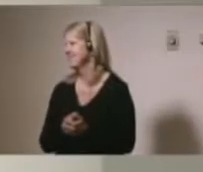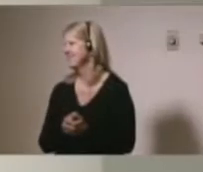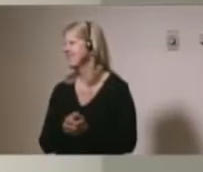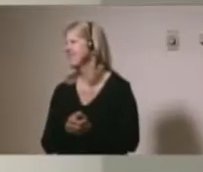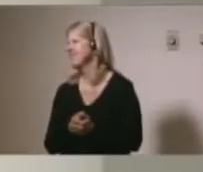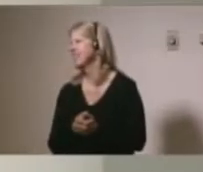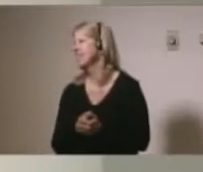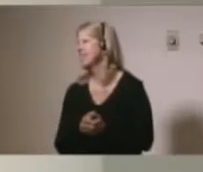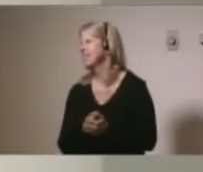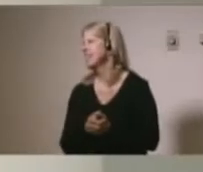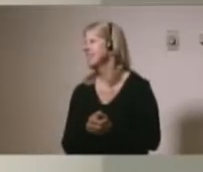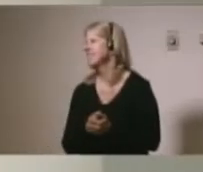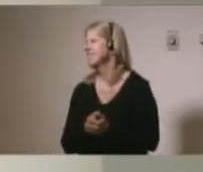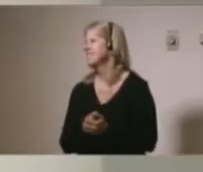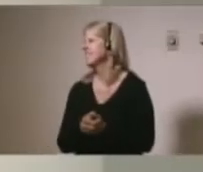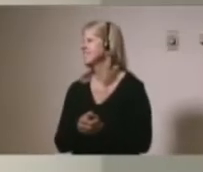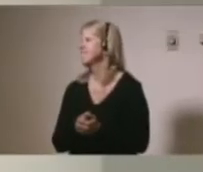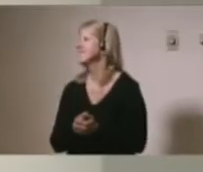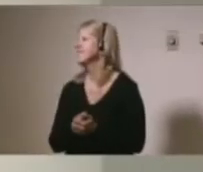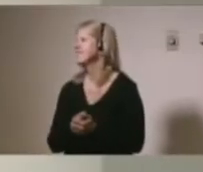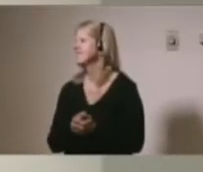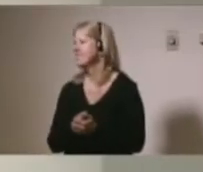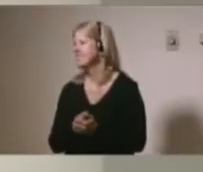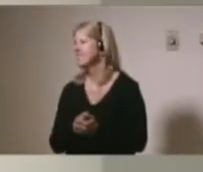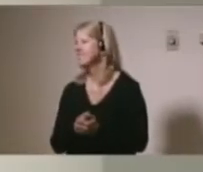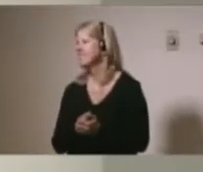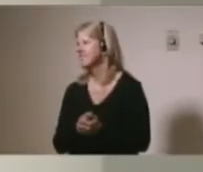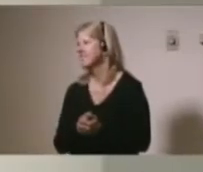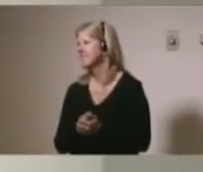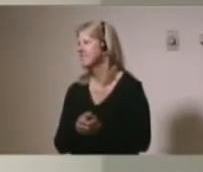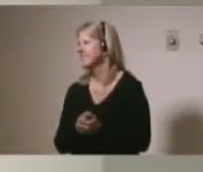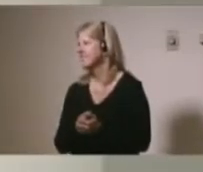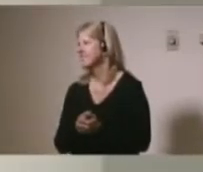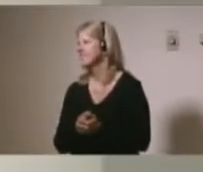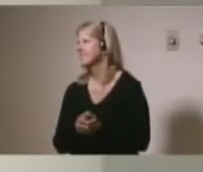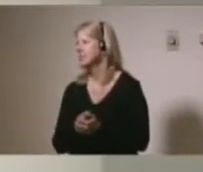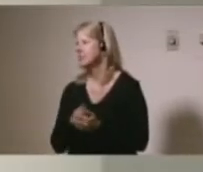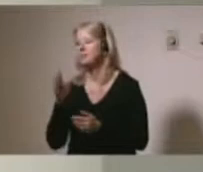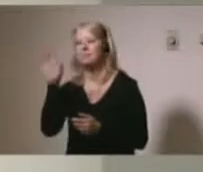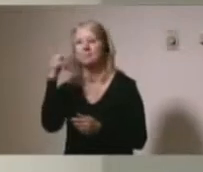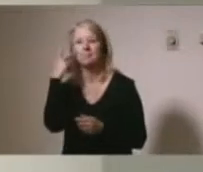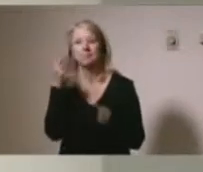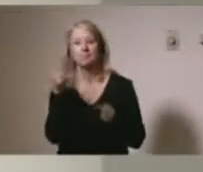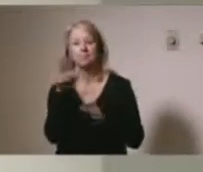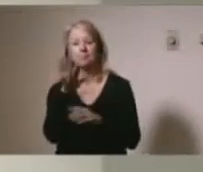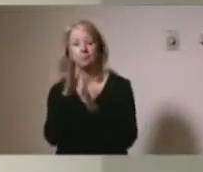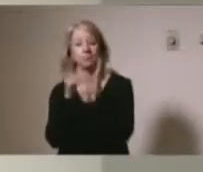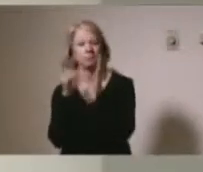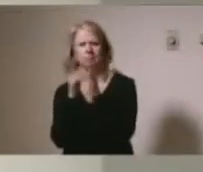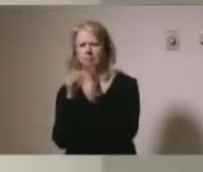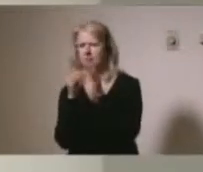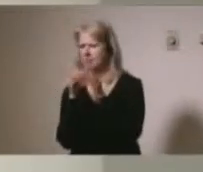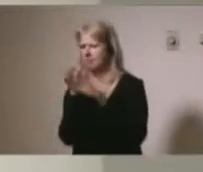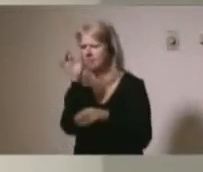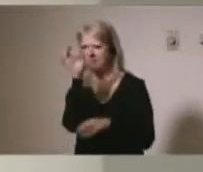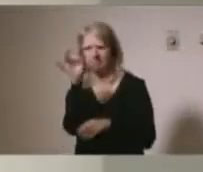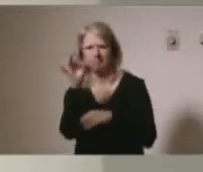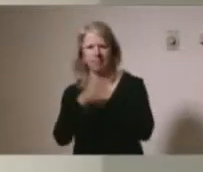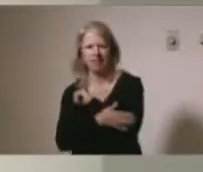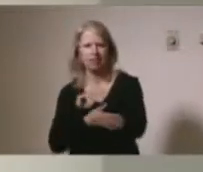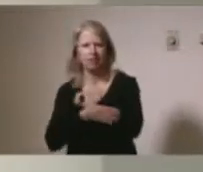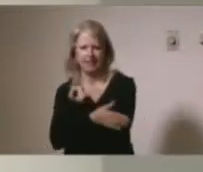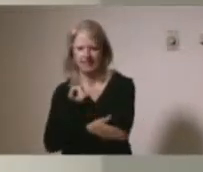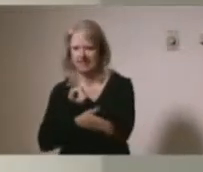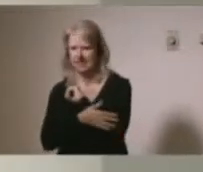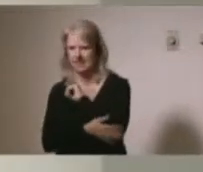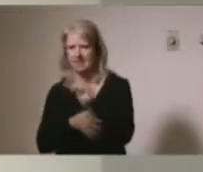So, yeah, that's it, yeah. The political environment, well, New Zealand is a small country. It's made up